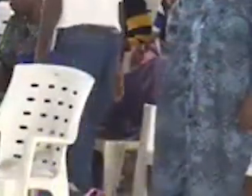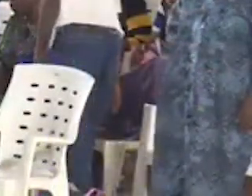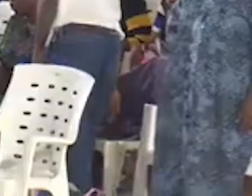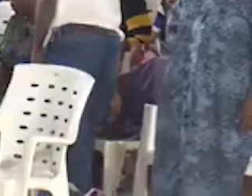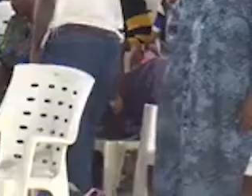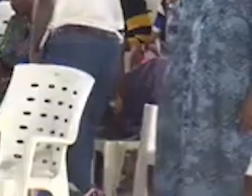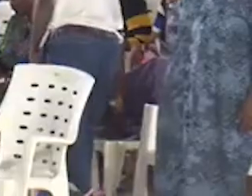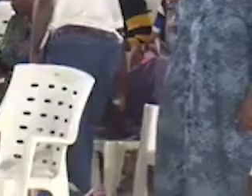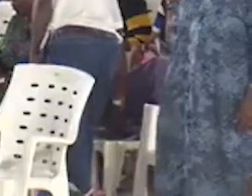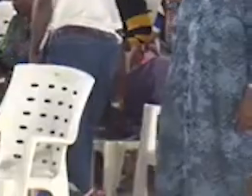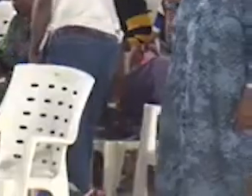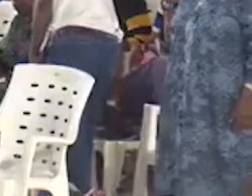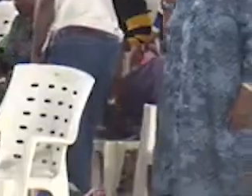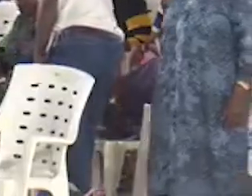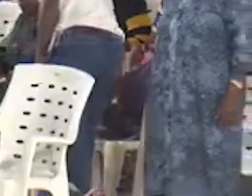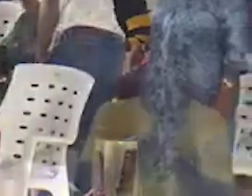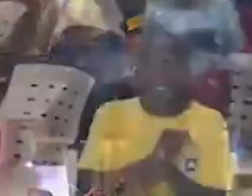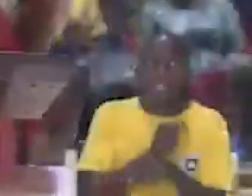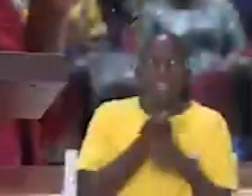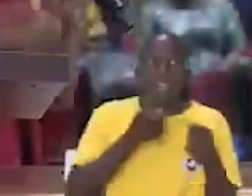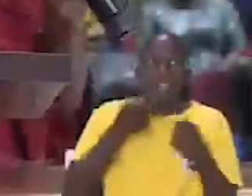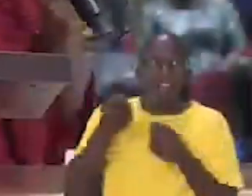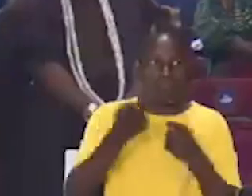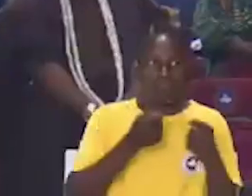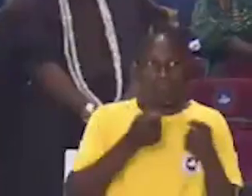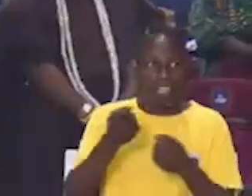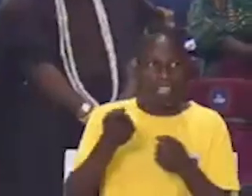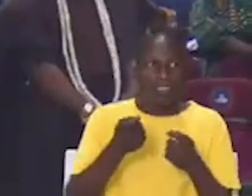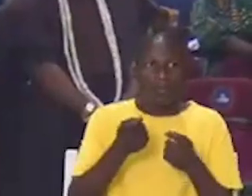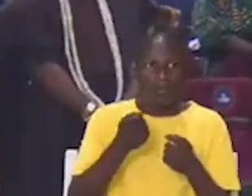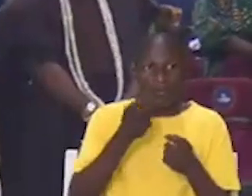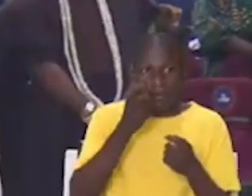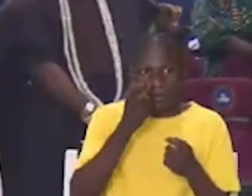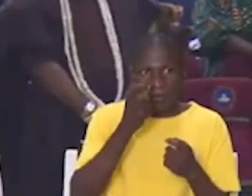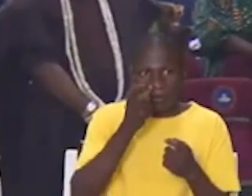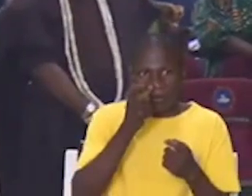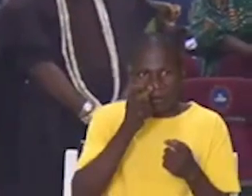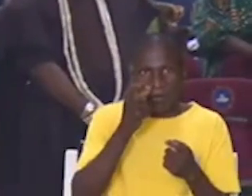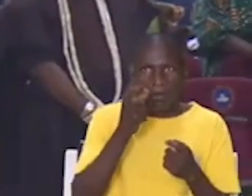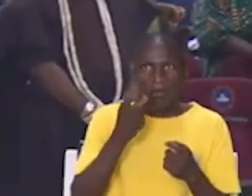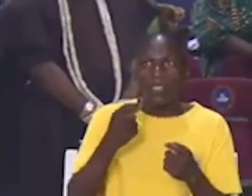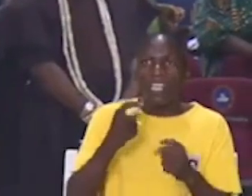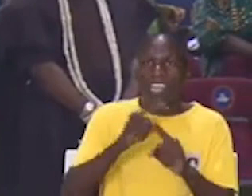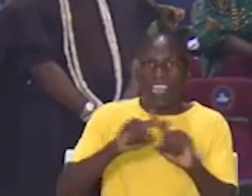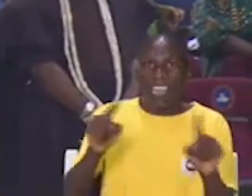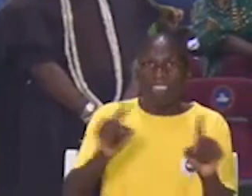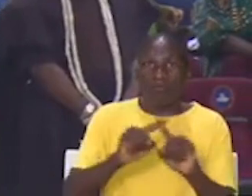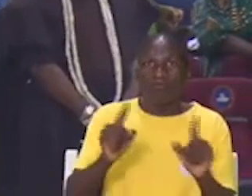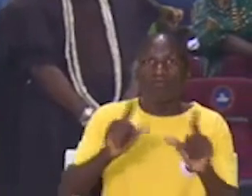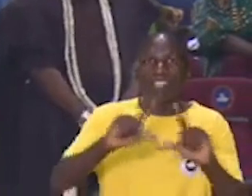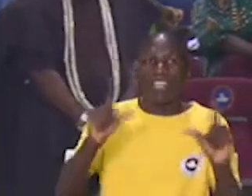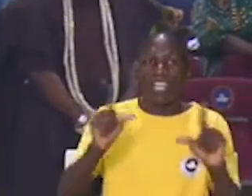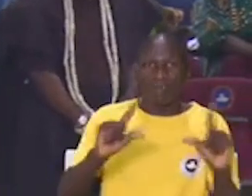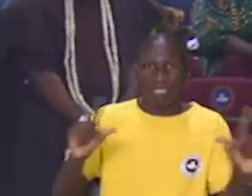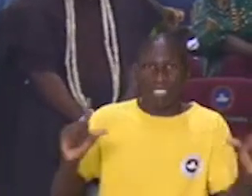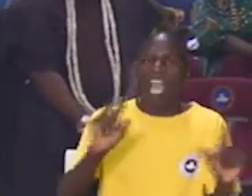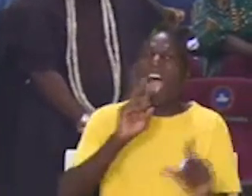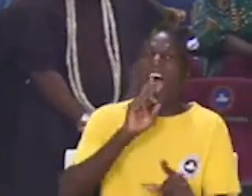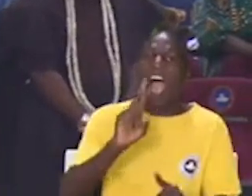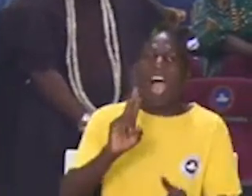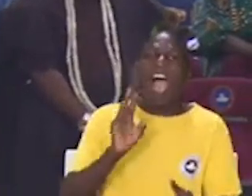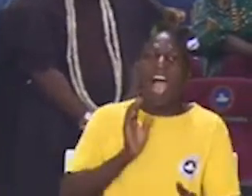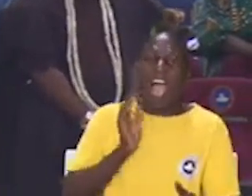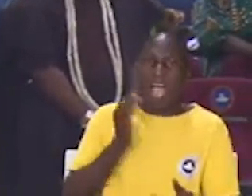rulers, rulers of ethnic nationalities, languages. They are our